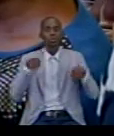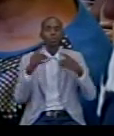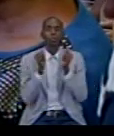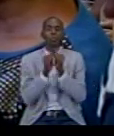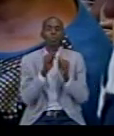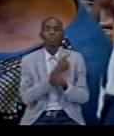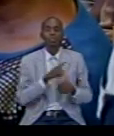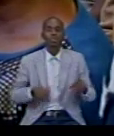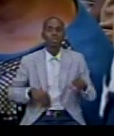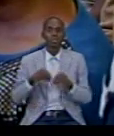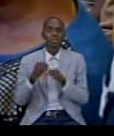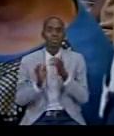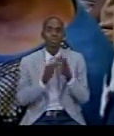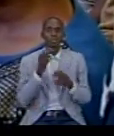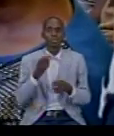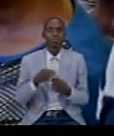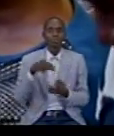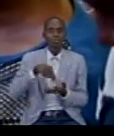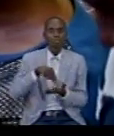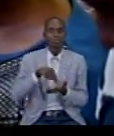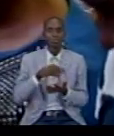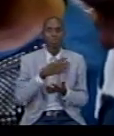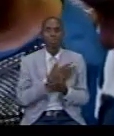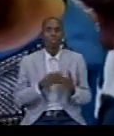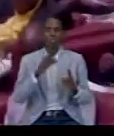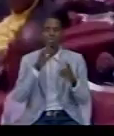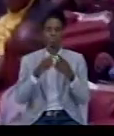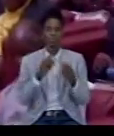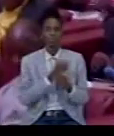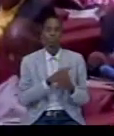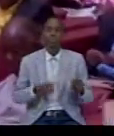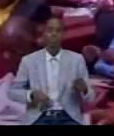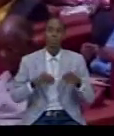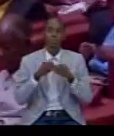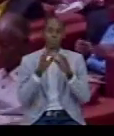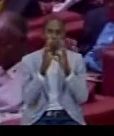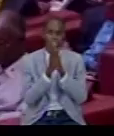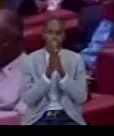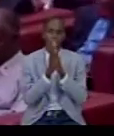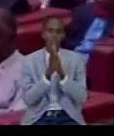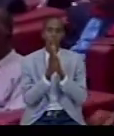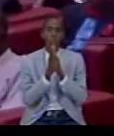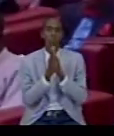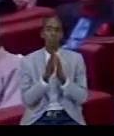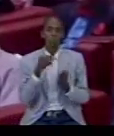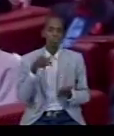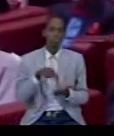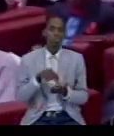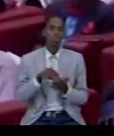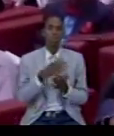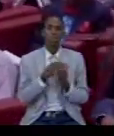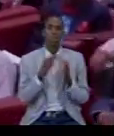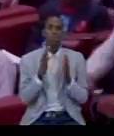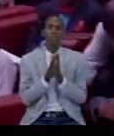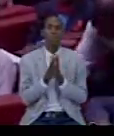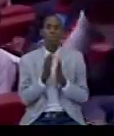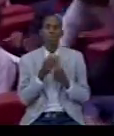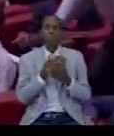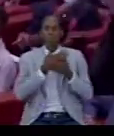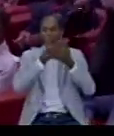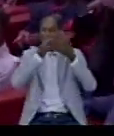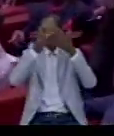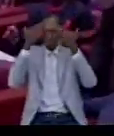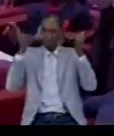Jesus' name. Let's rise up now and talk to the Lord in prayer. Let's stand up, talk to the Lord in prayer, and forget every other